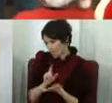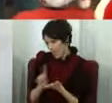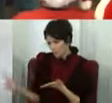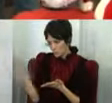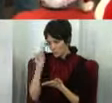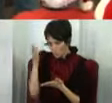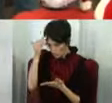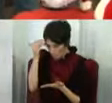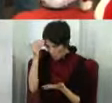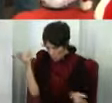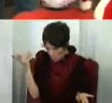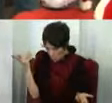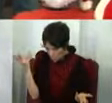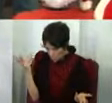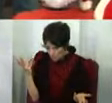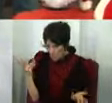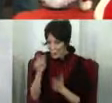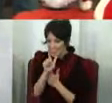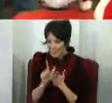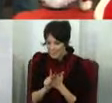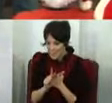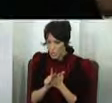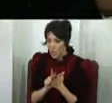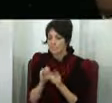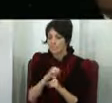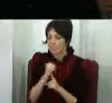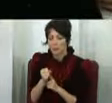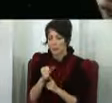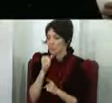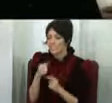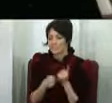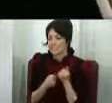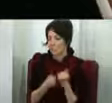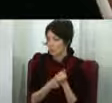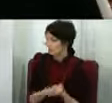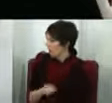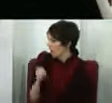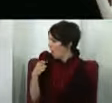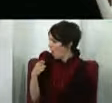your group decided not to take on? Oh, hello.